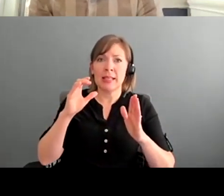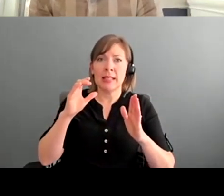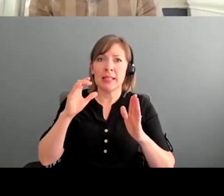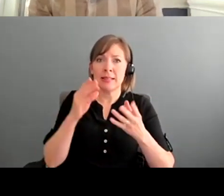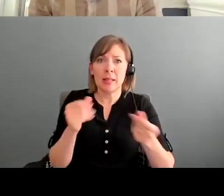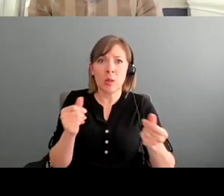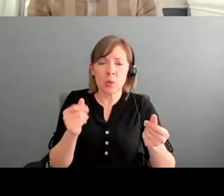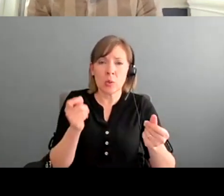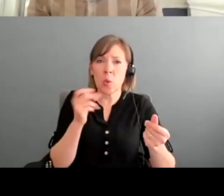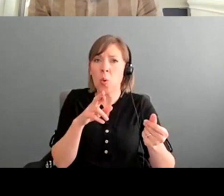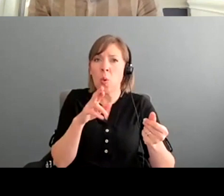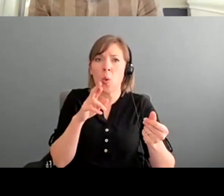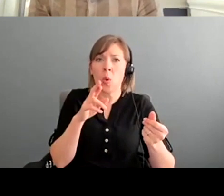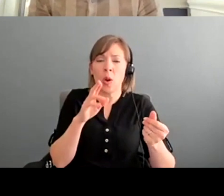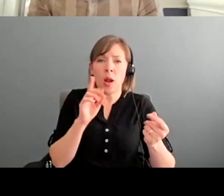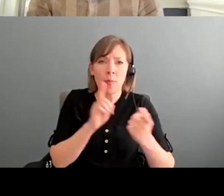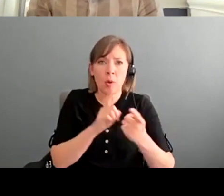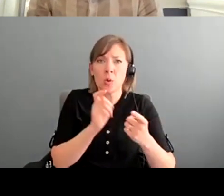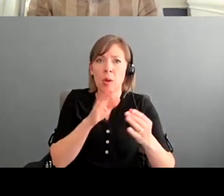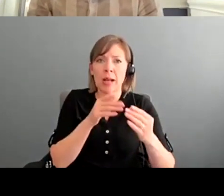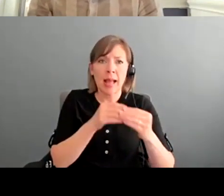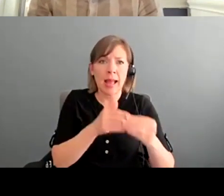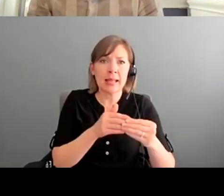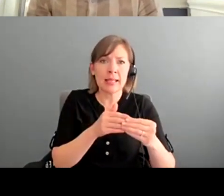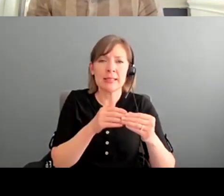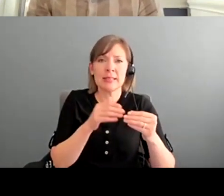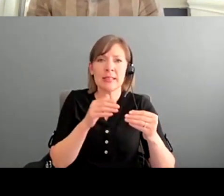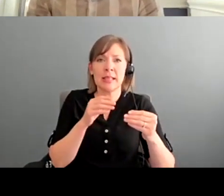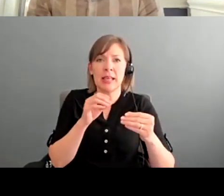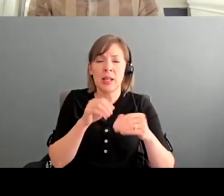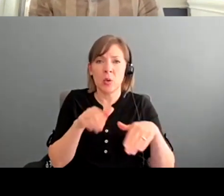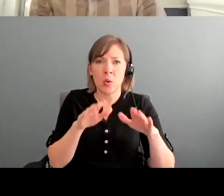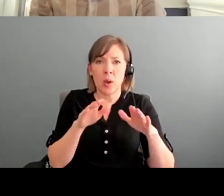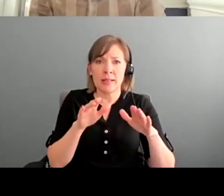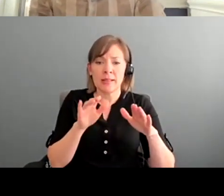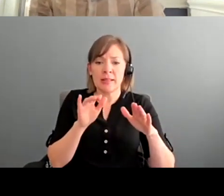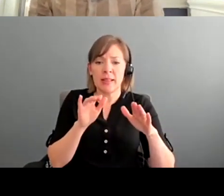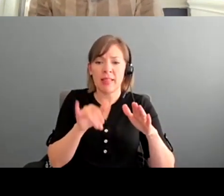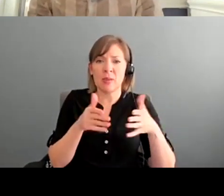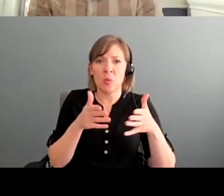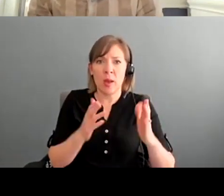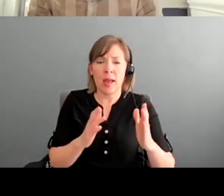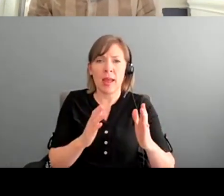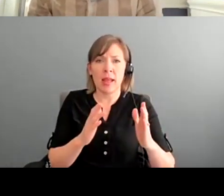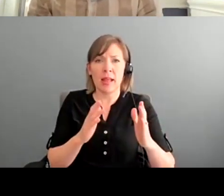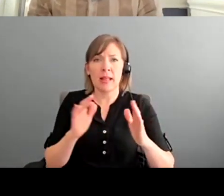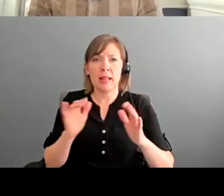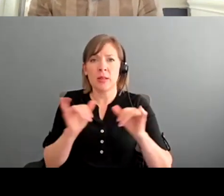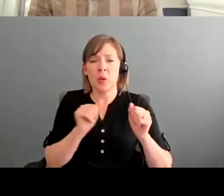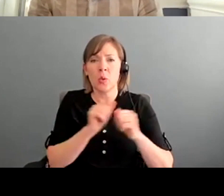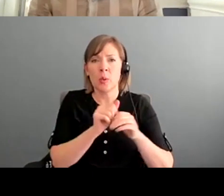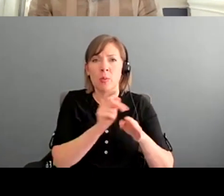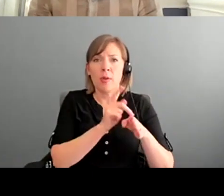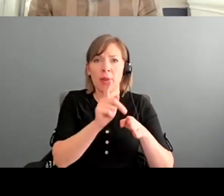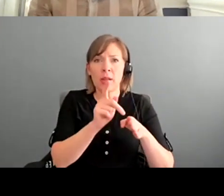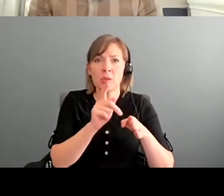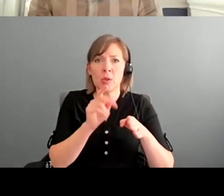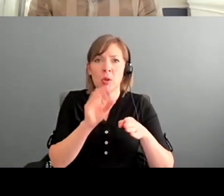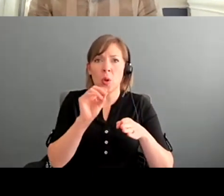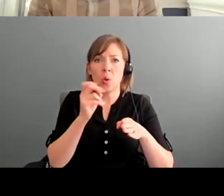solution or approach here, or guidance in raising it this way, which is with Professor